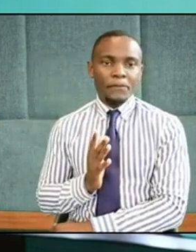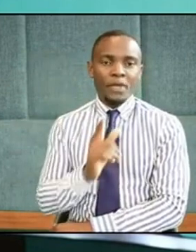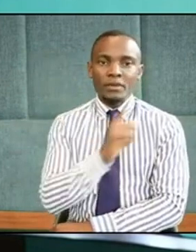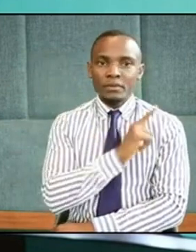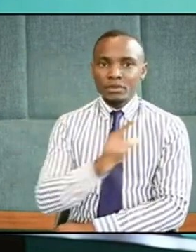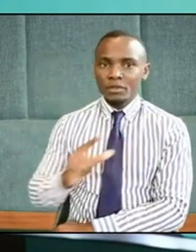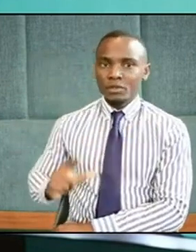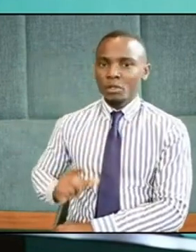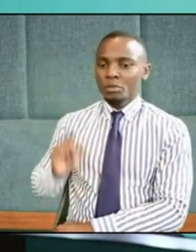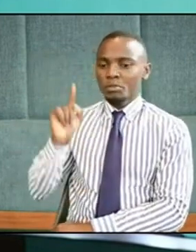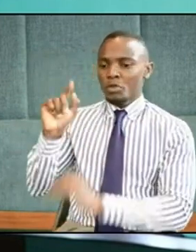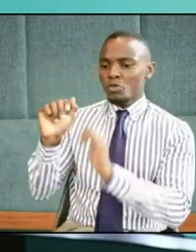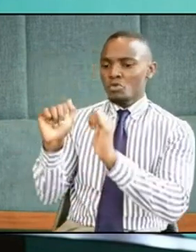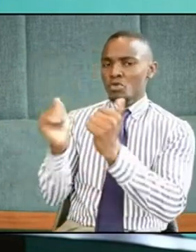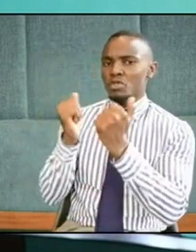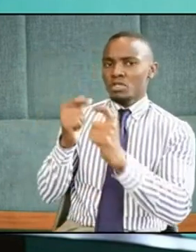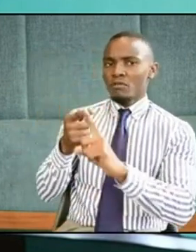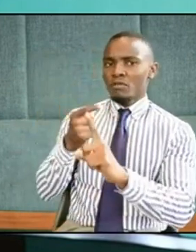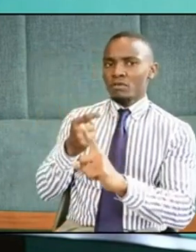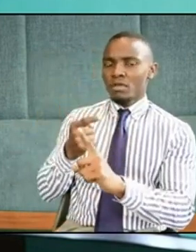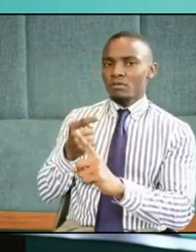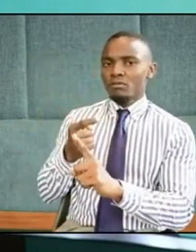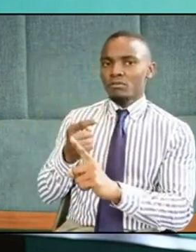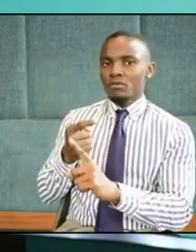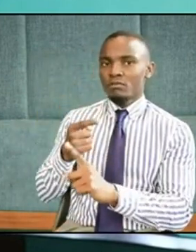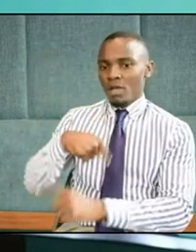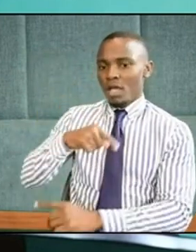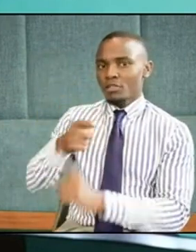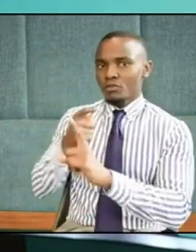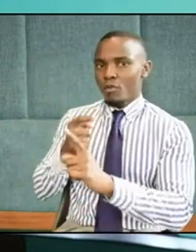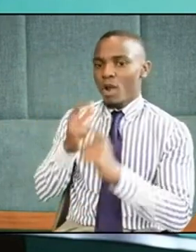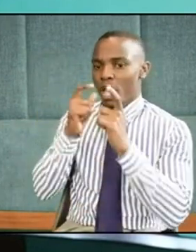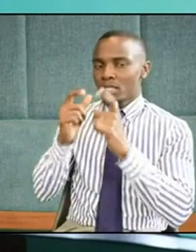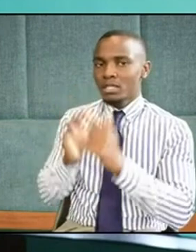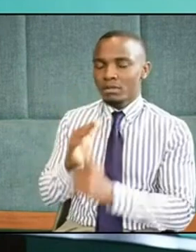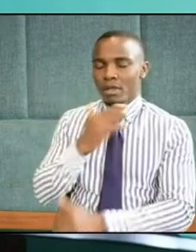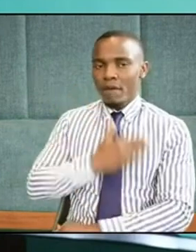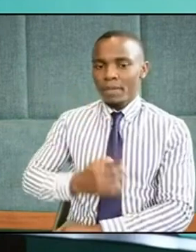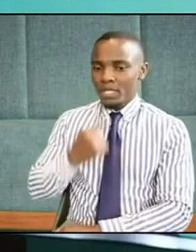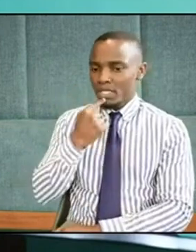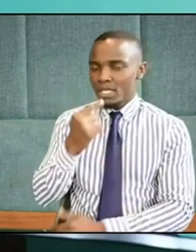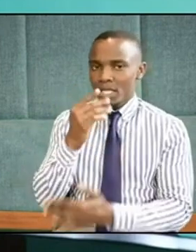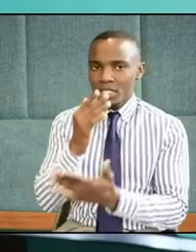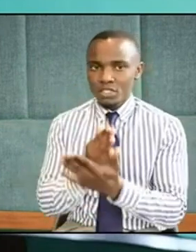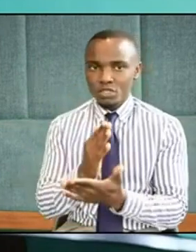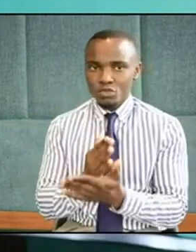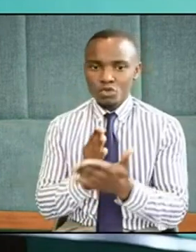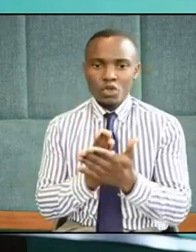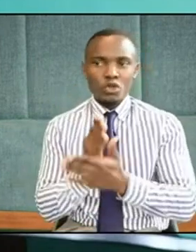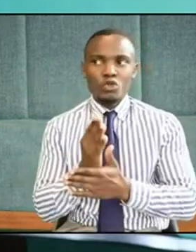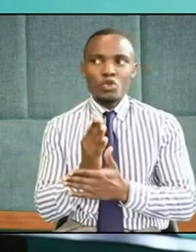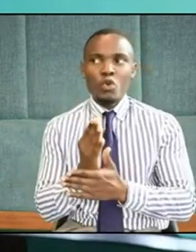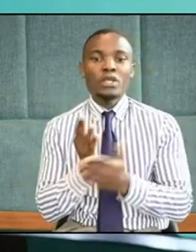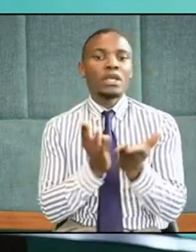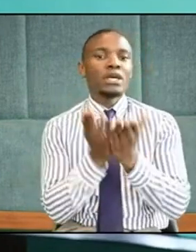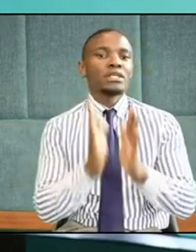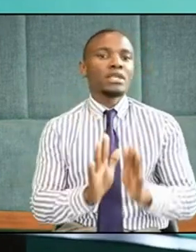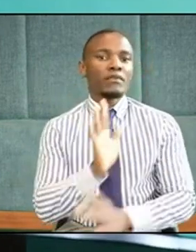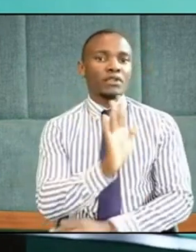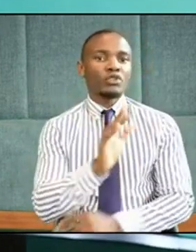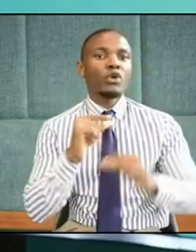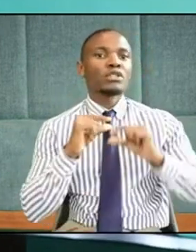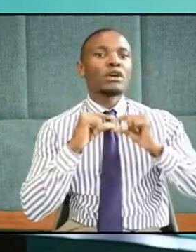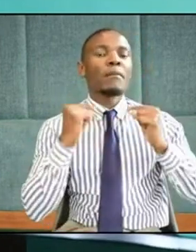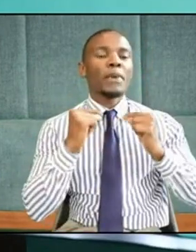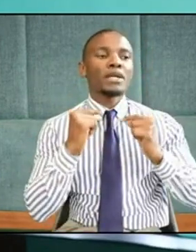Lord, you saved us from sin. Tell us this truth through your servant,